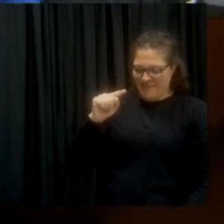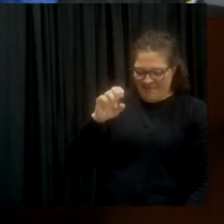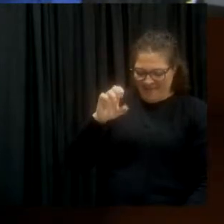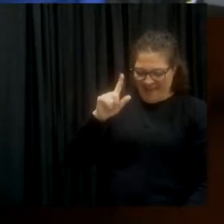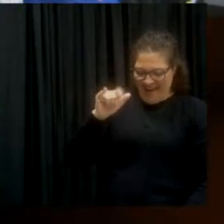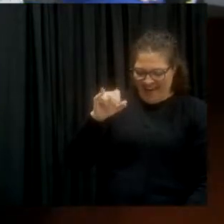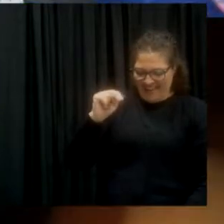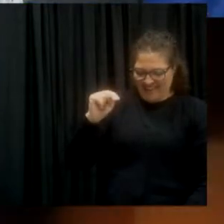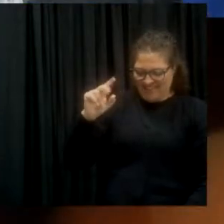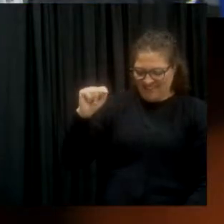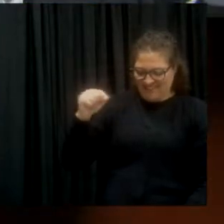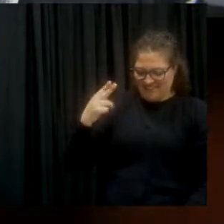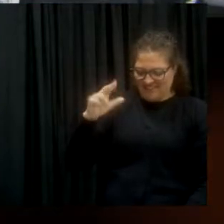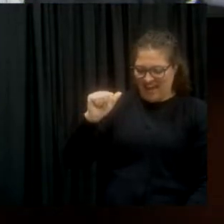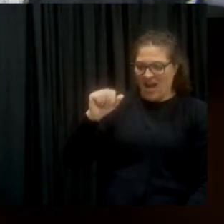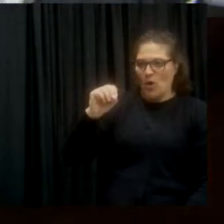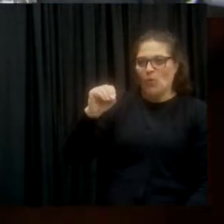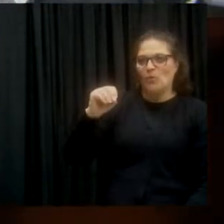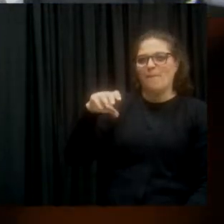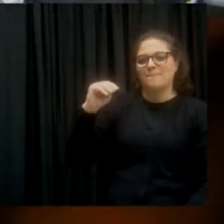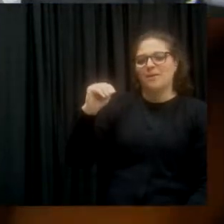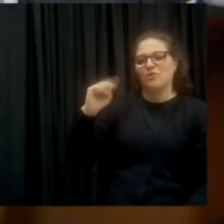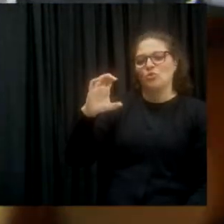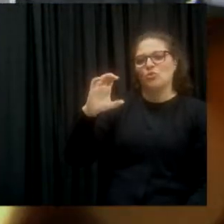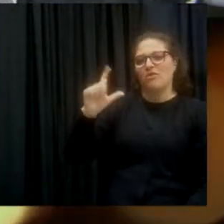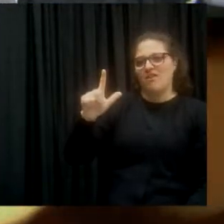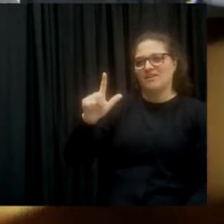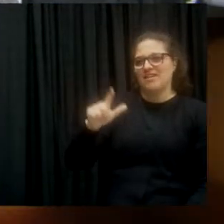Caitlin Tao, magna cum laude.